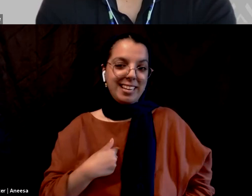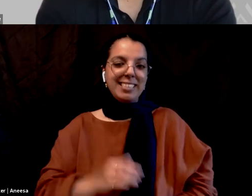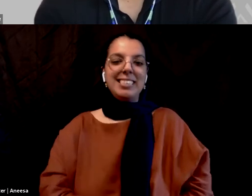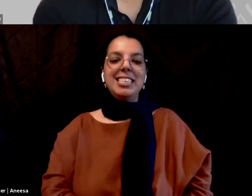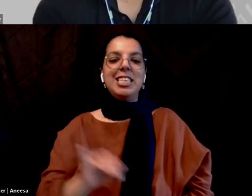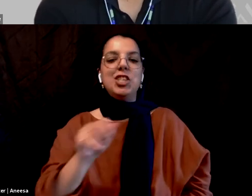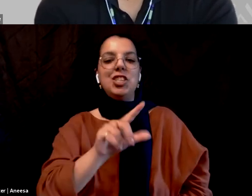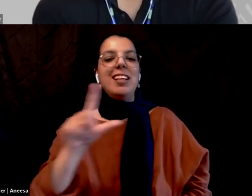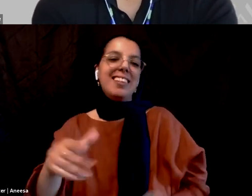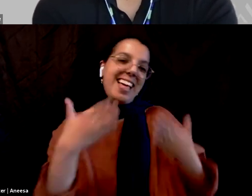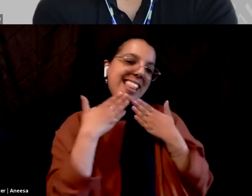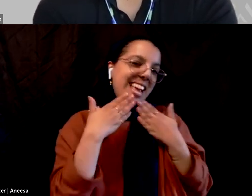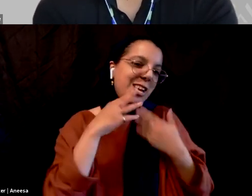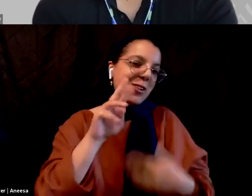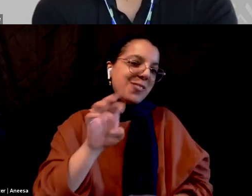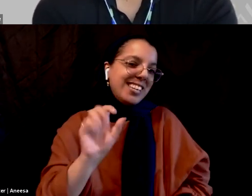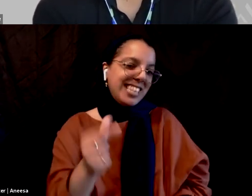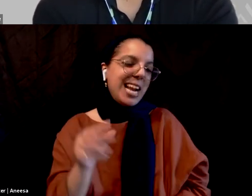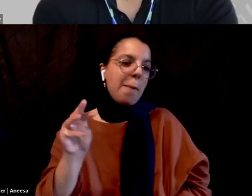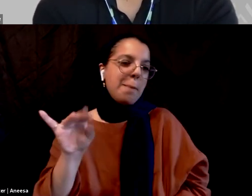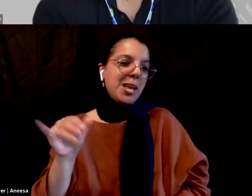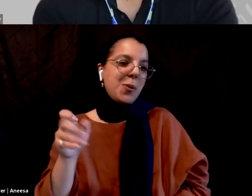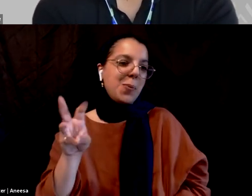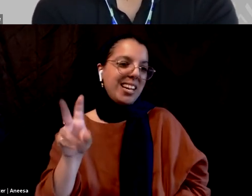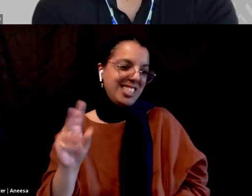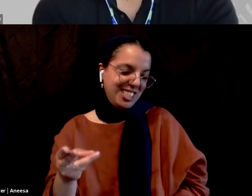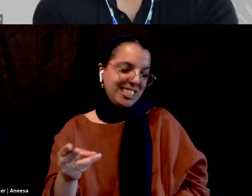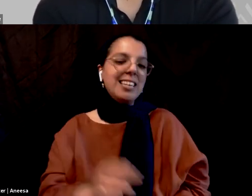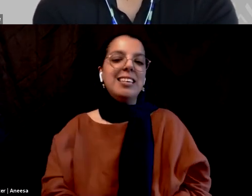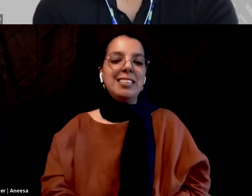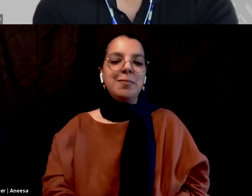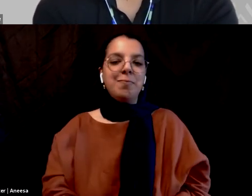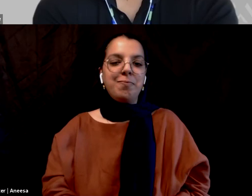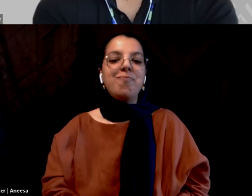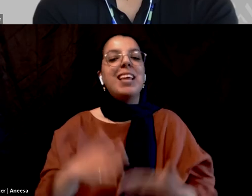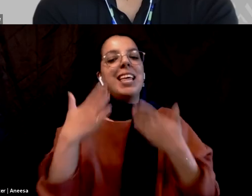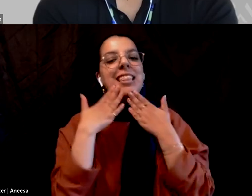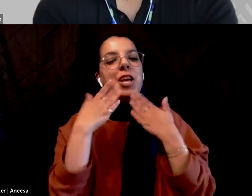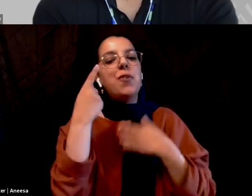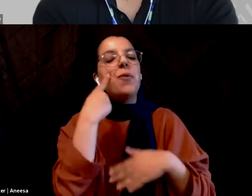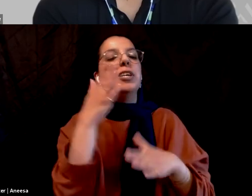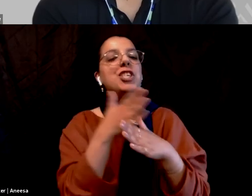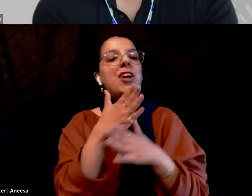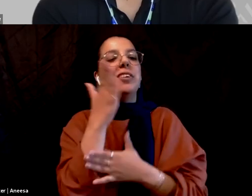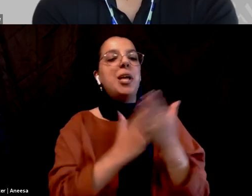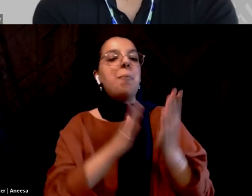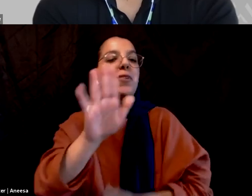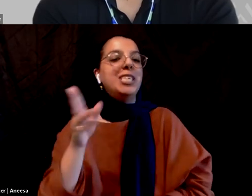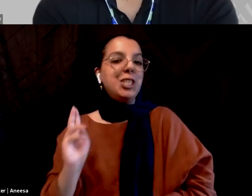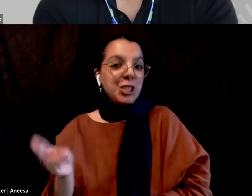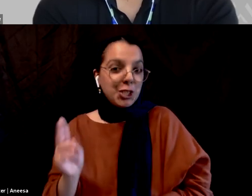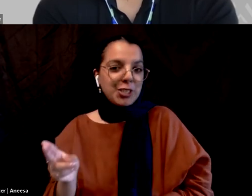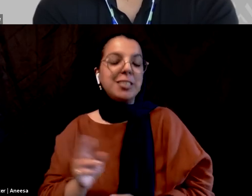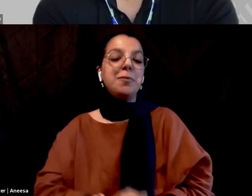Miigwech, Reg. Thanks for sharing some of the Mississauga Nation history and showing